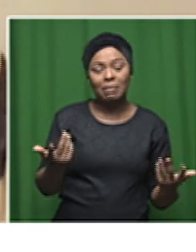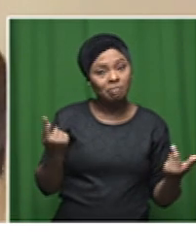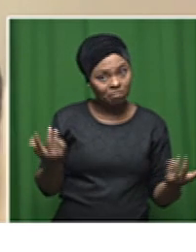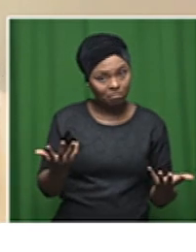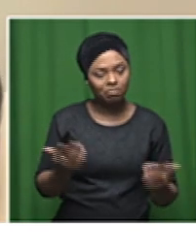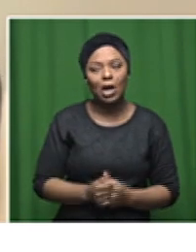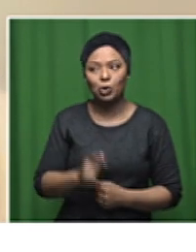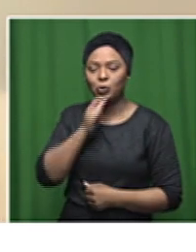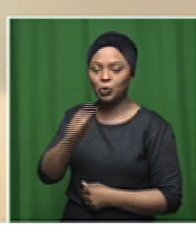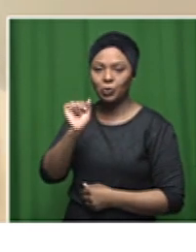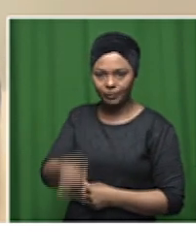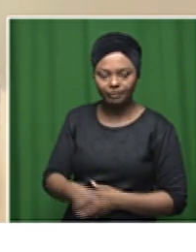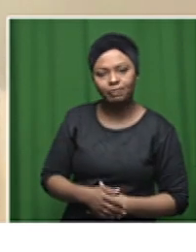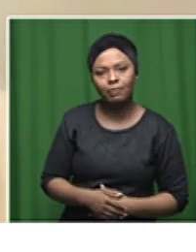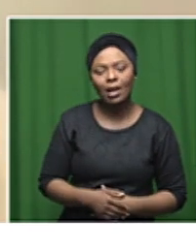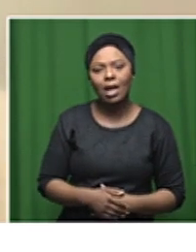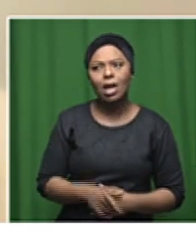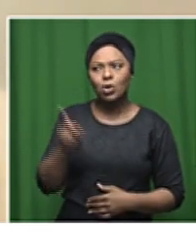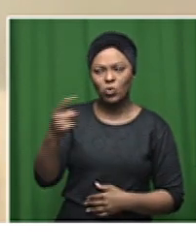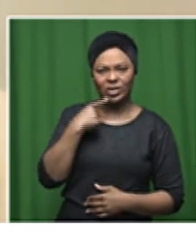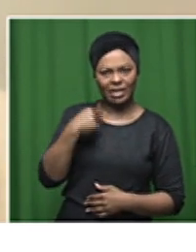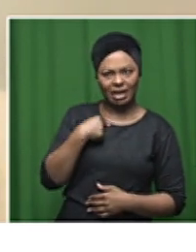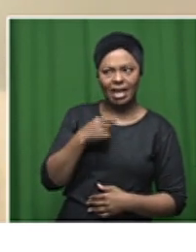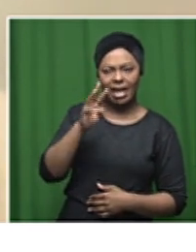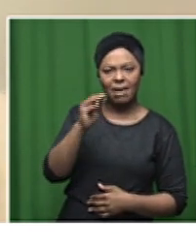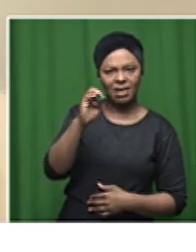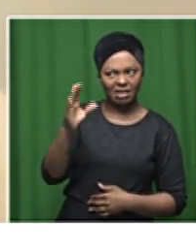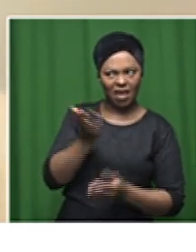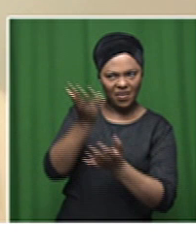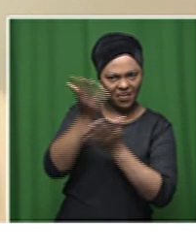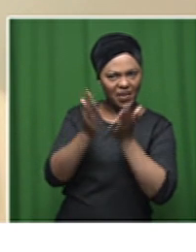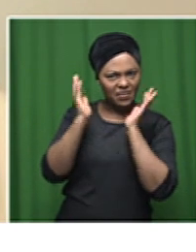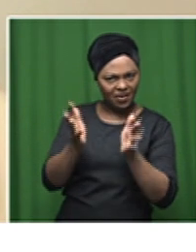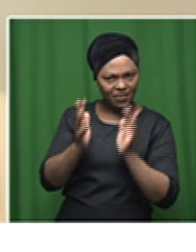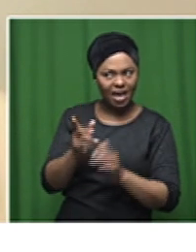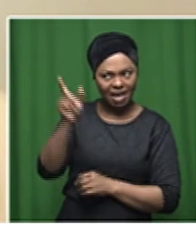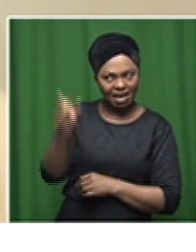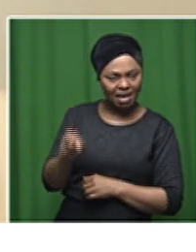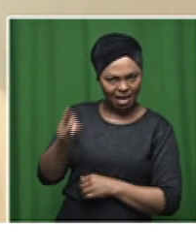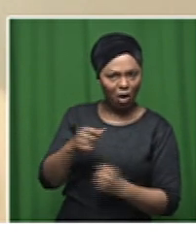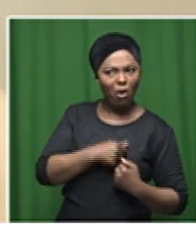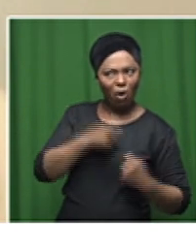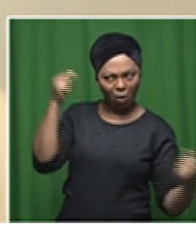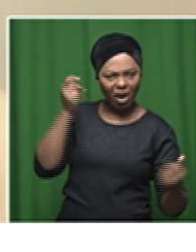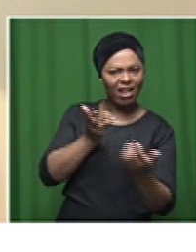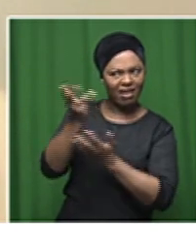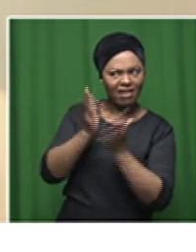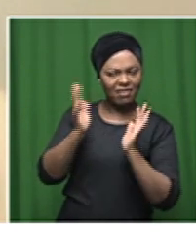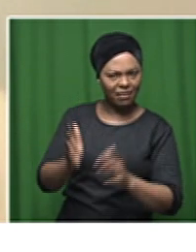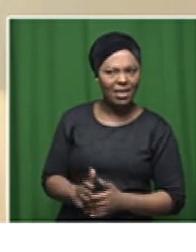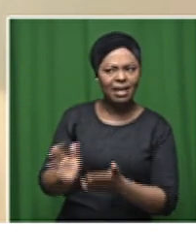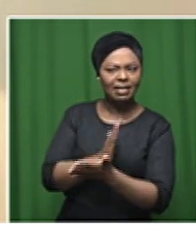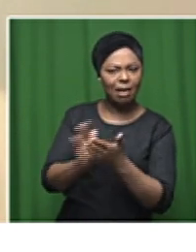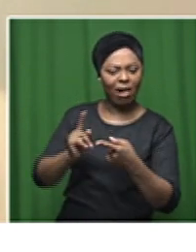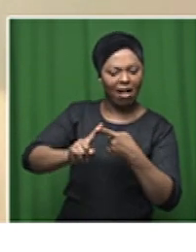you've highlighted that you have spoken to the MEC of Health in the Northwest Province, and he's a very open person, and you've had these discussions. What were some of the issues